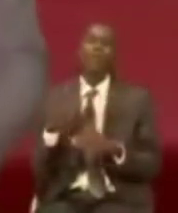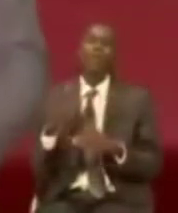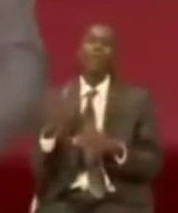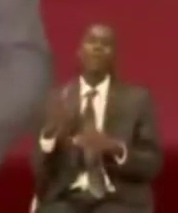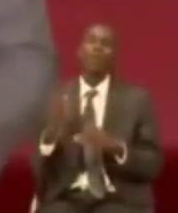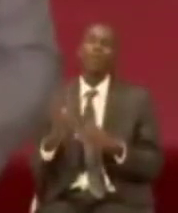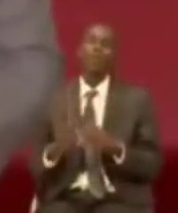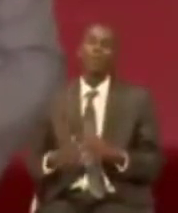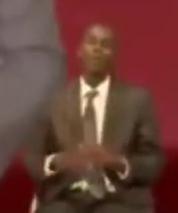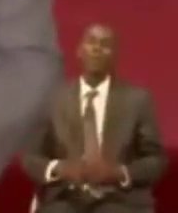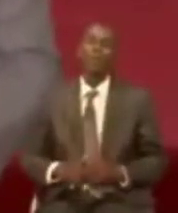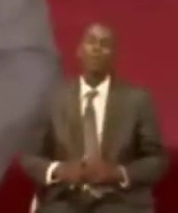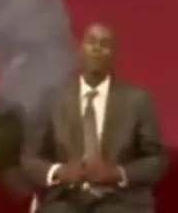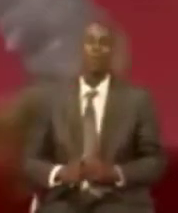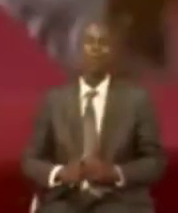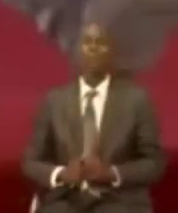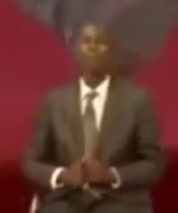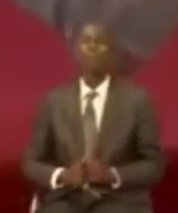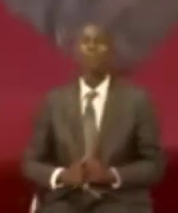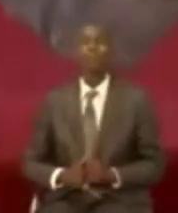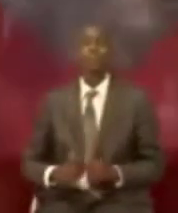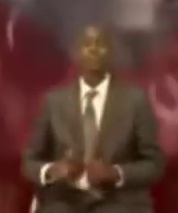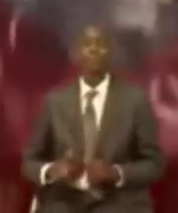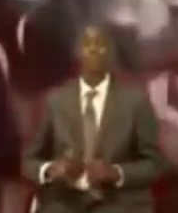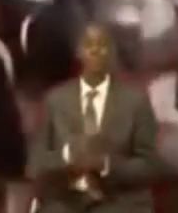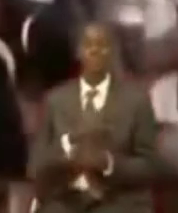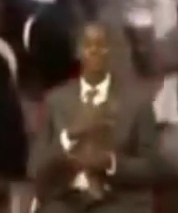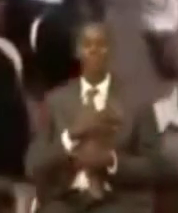whole. Fill my cup, Lord.